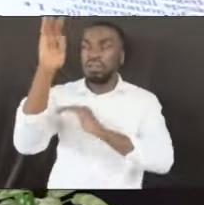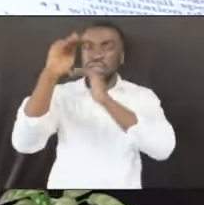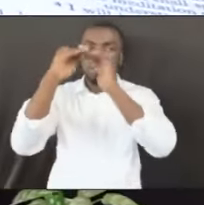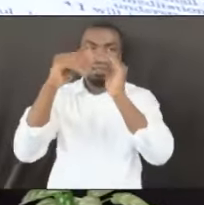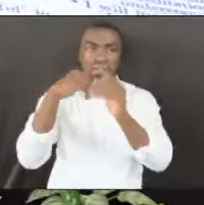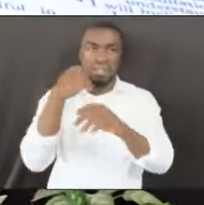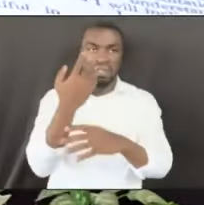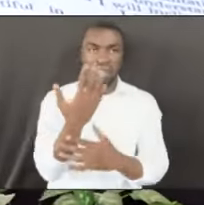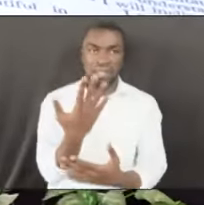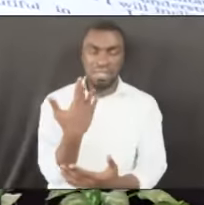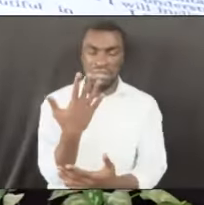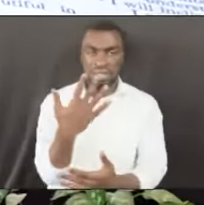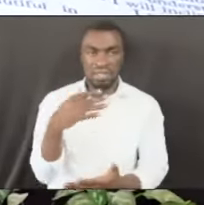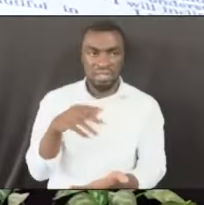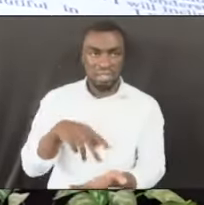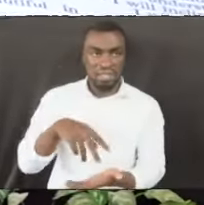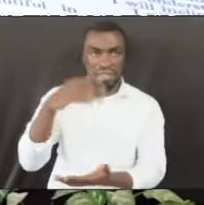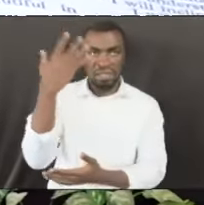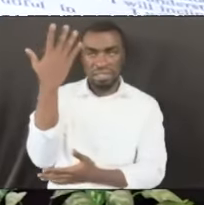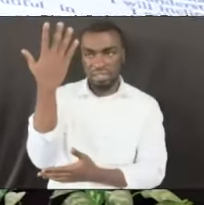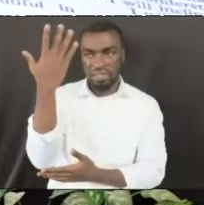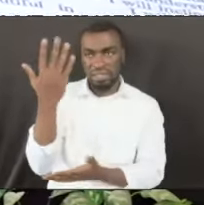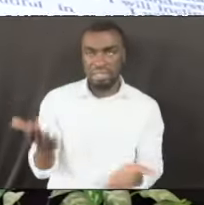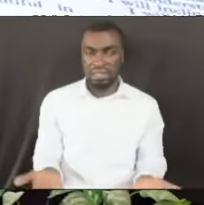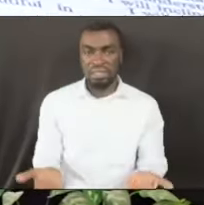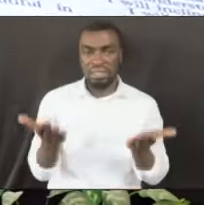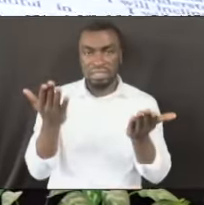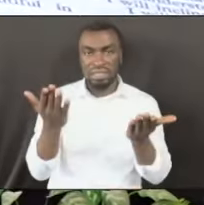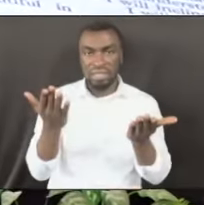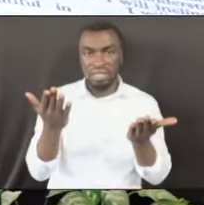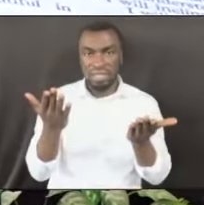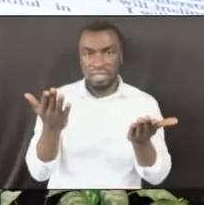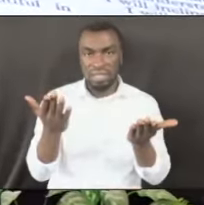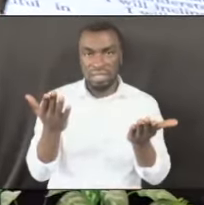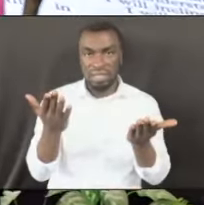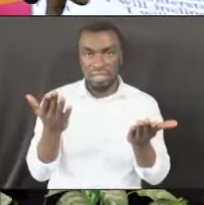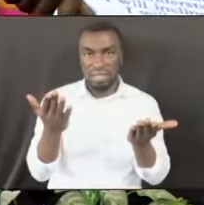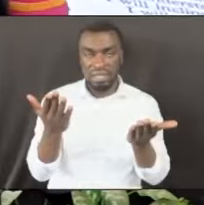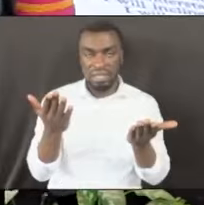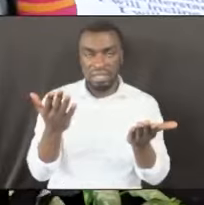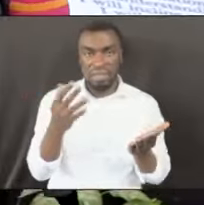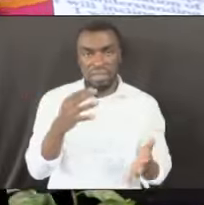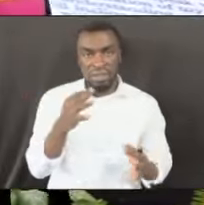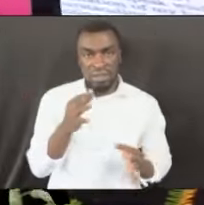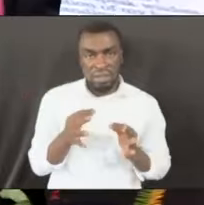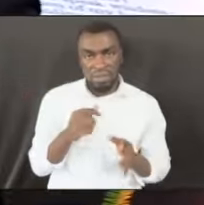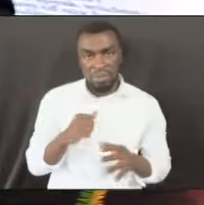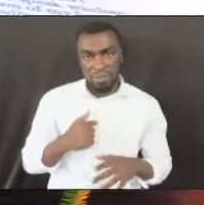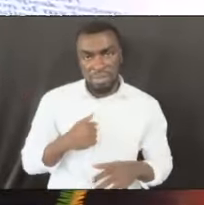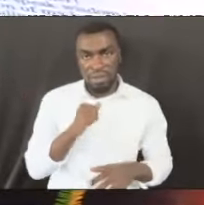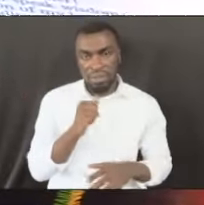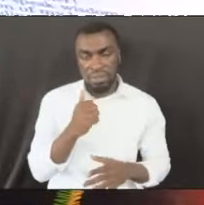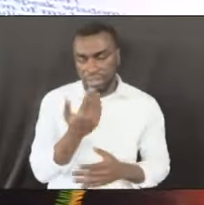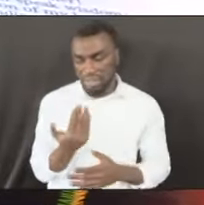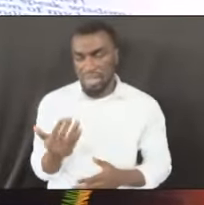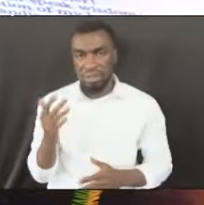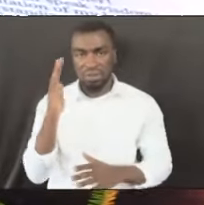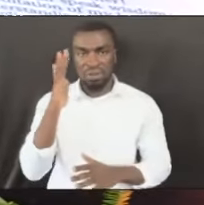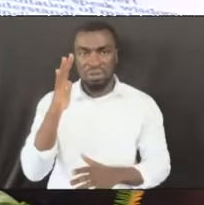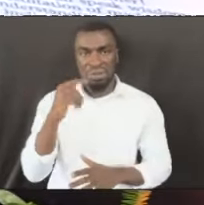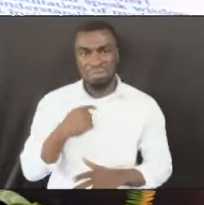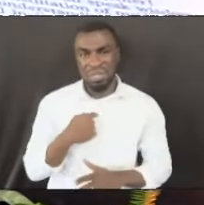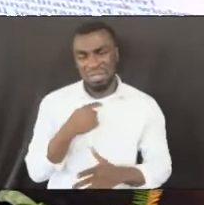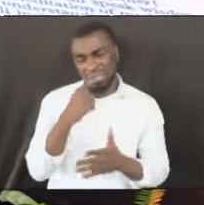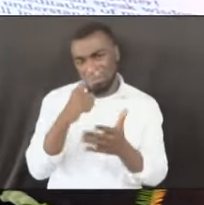be surprised if you think to answer that. My hand is up. If I can't be a child of God, then what am I going to be? Now listen to